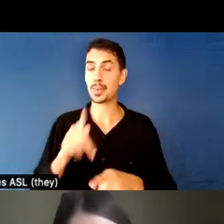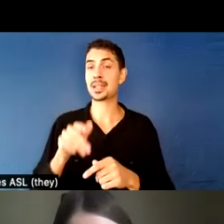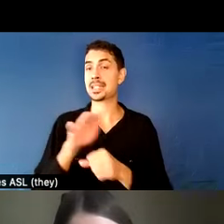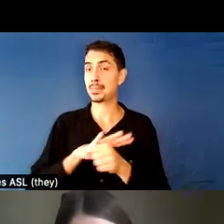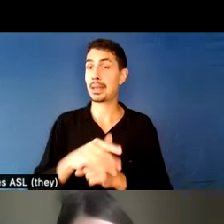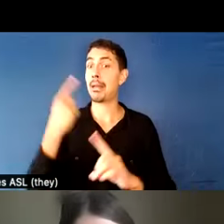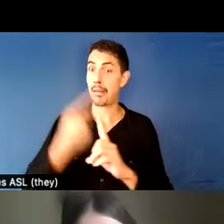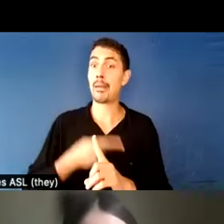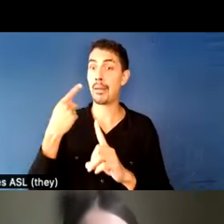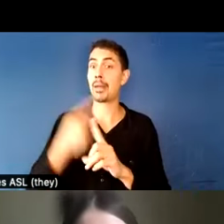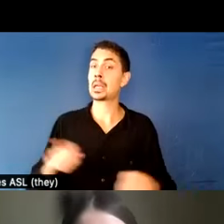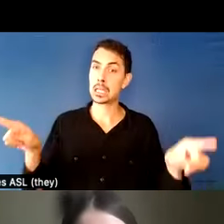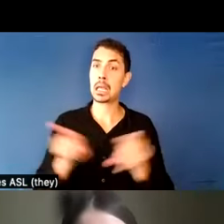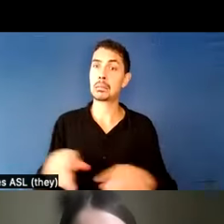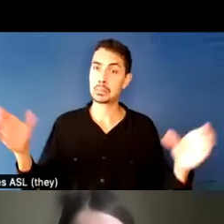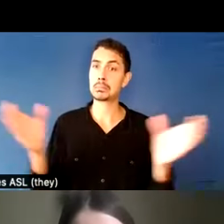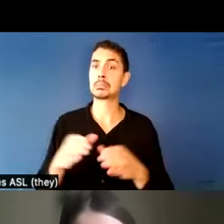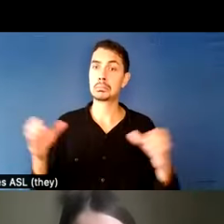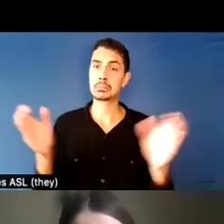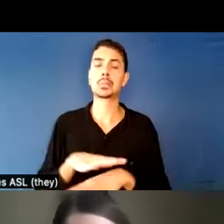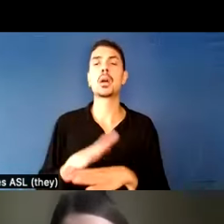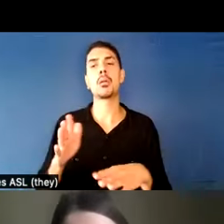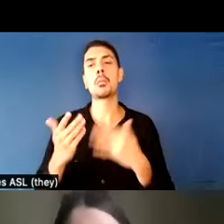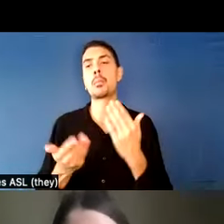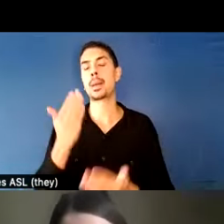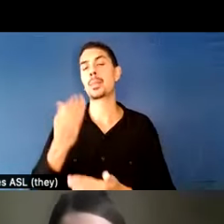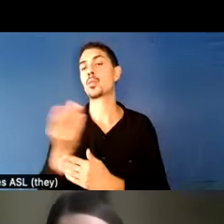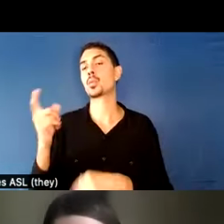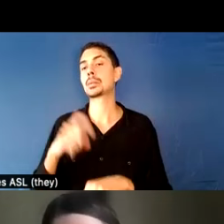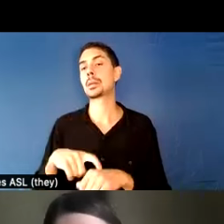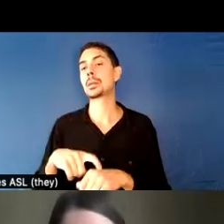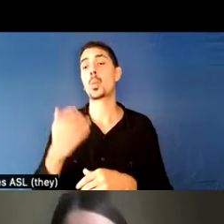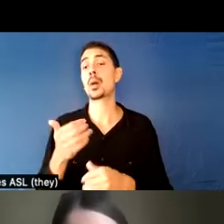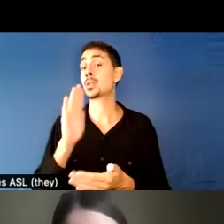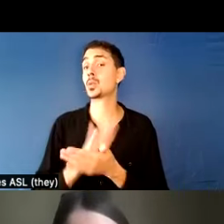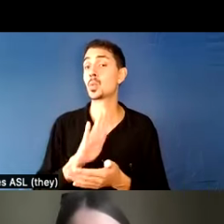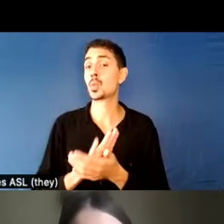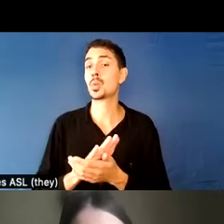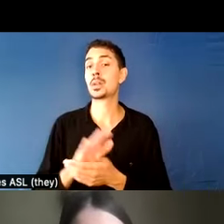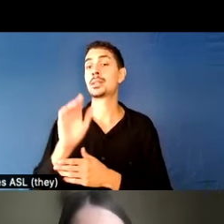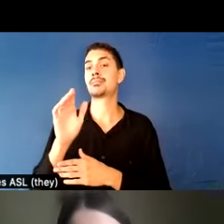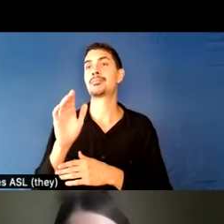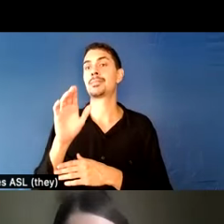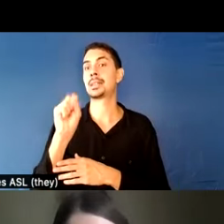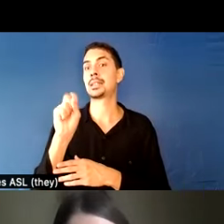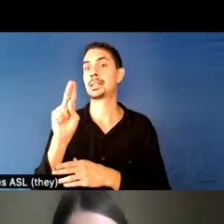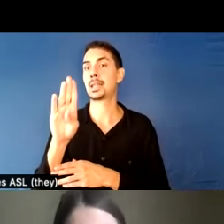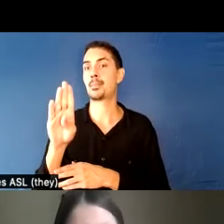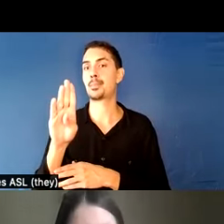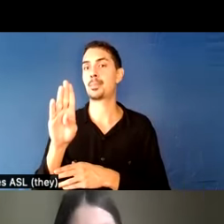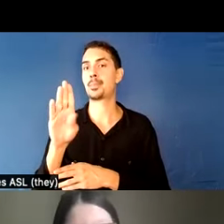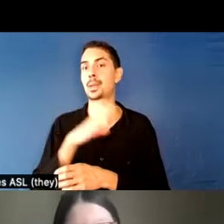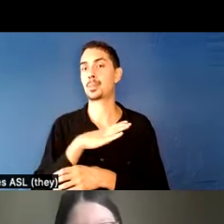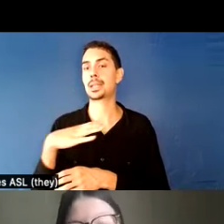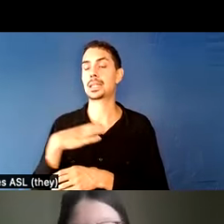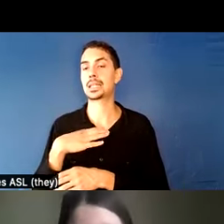month to be talking about things or to be working on stuff. But there may be times where you want like a school subcommittee or something like that, where people are able to